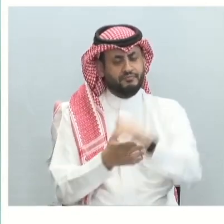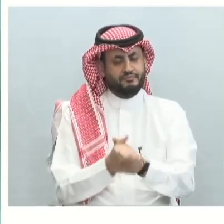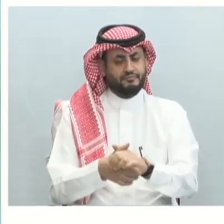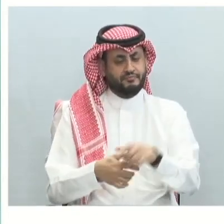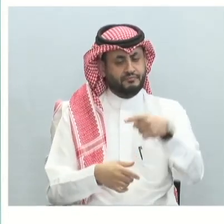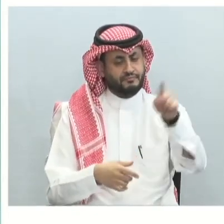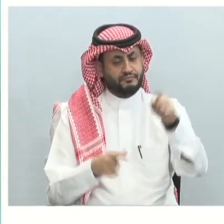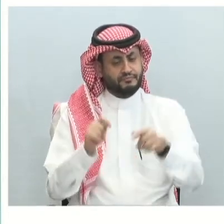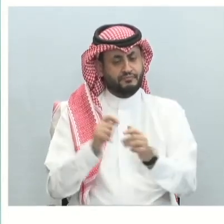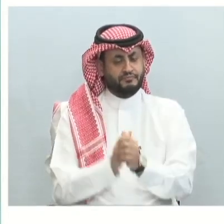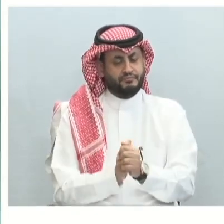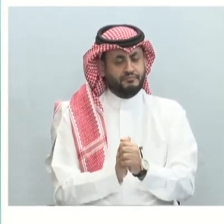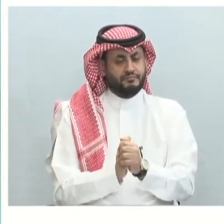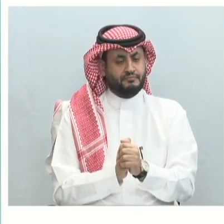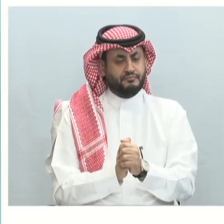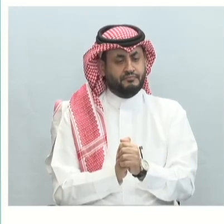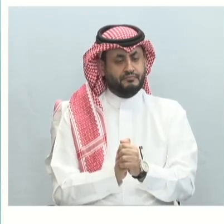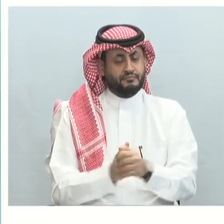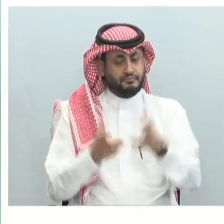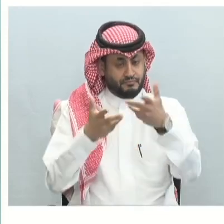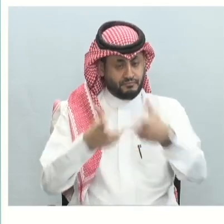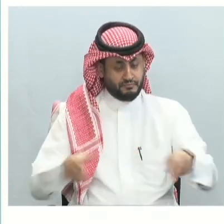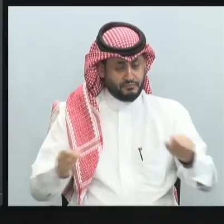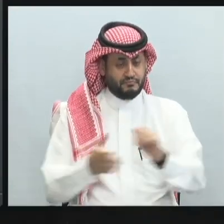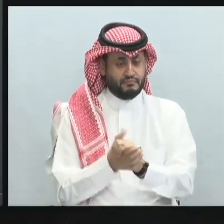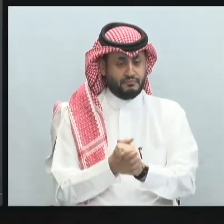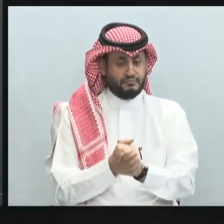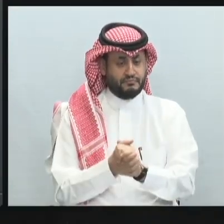it's what? True. Okay, so this is the end of our